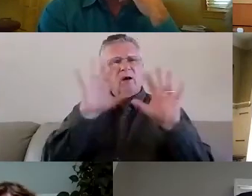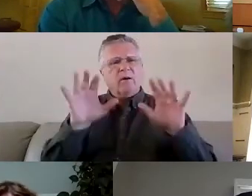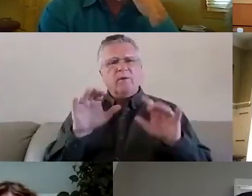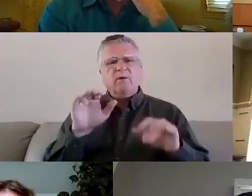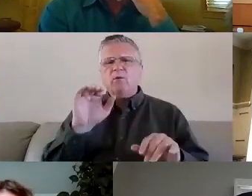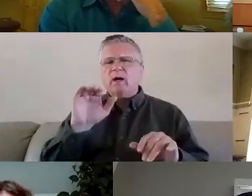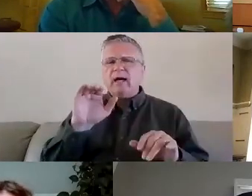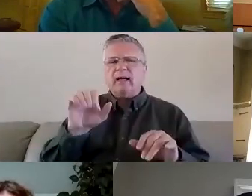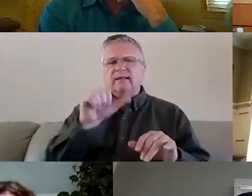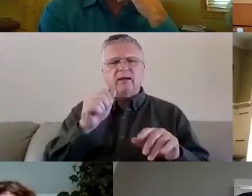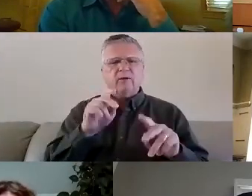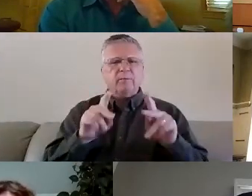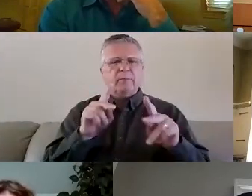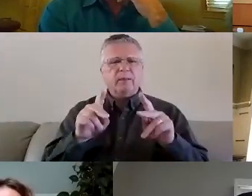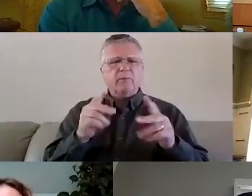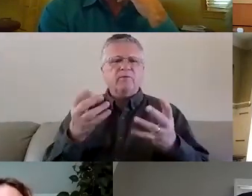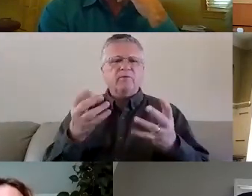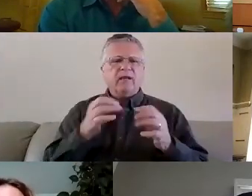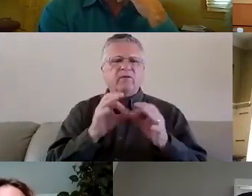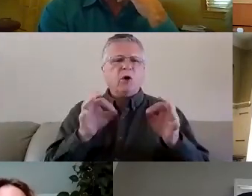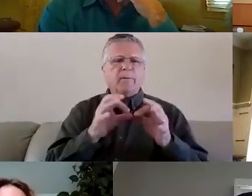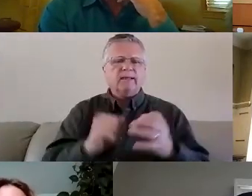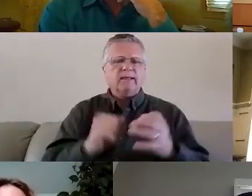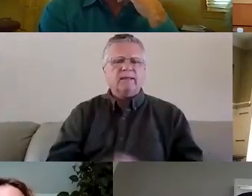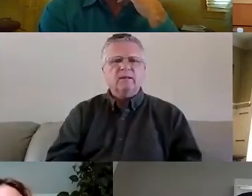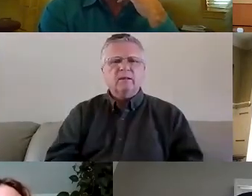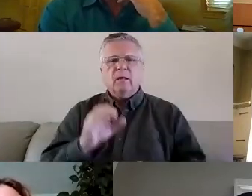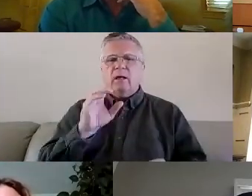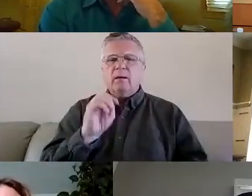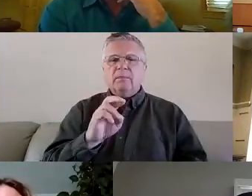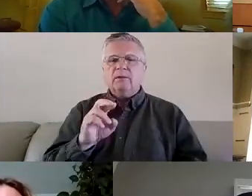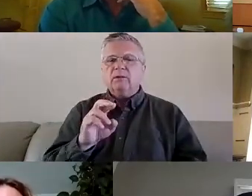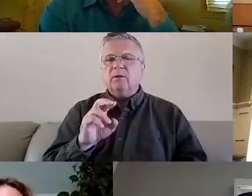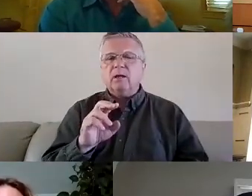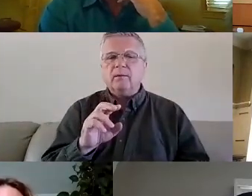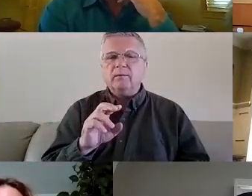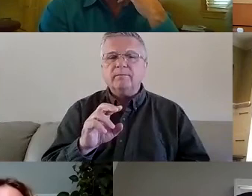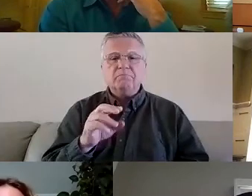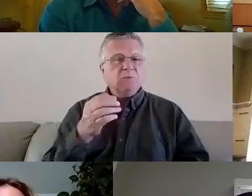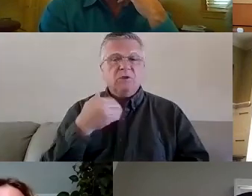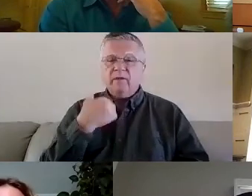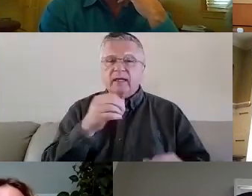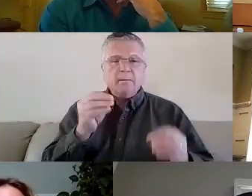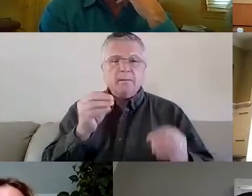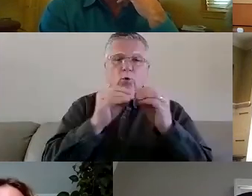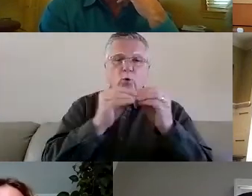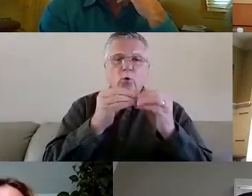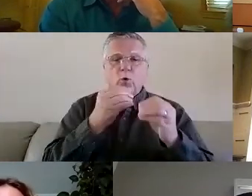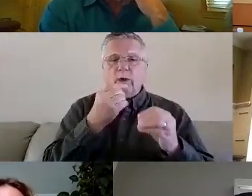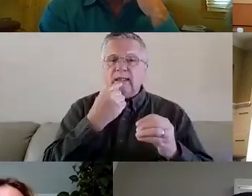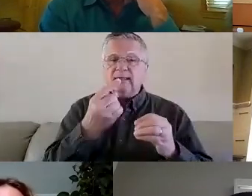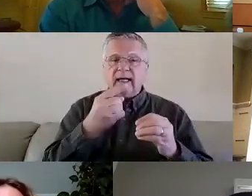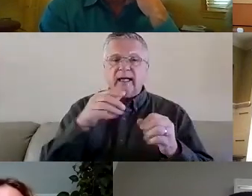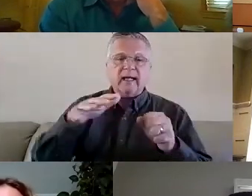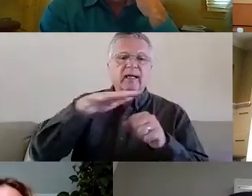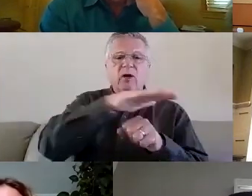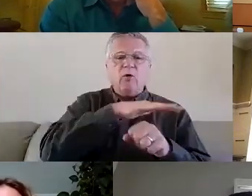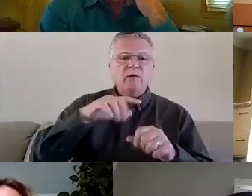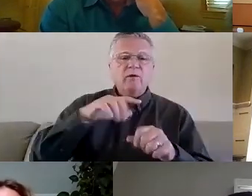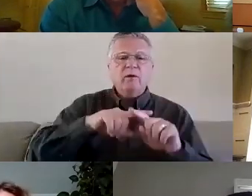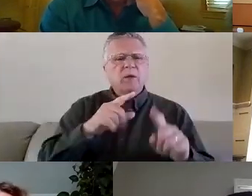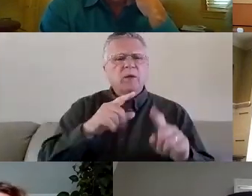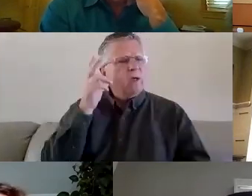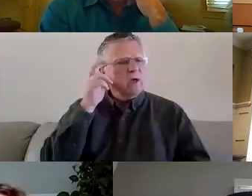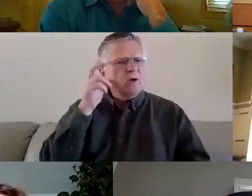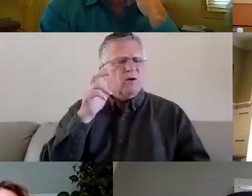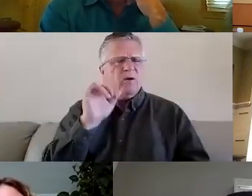Marenstein, I wanted to also see if you had a kind of anything to add. kind of to give an overview. What I just heard was,